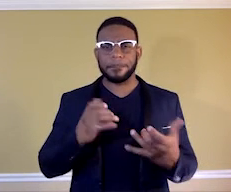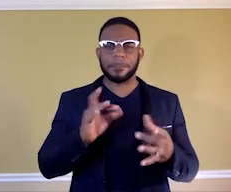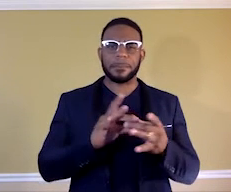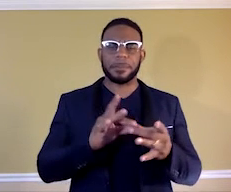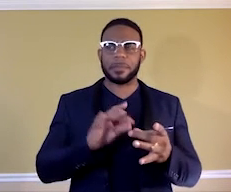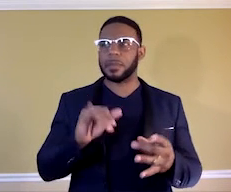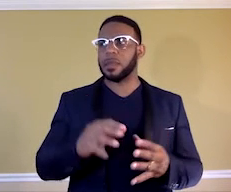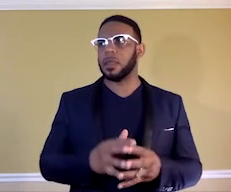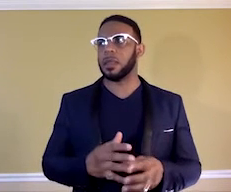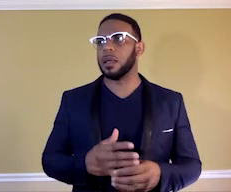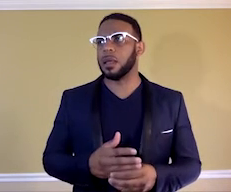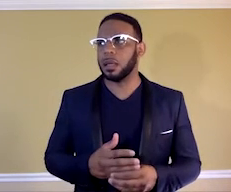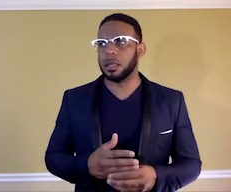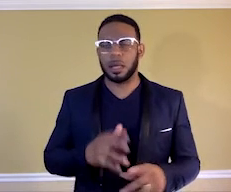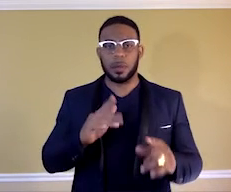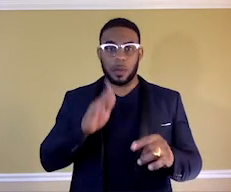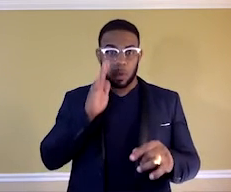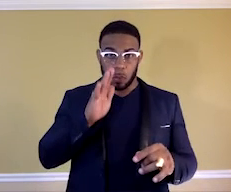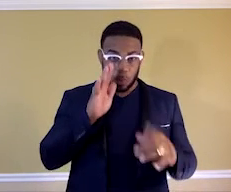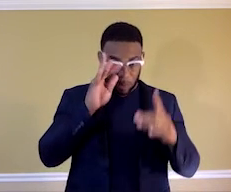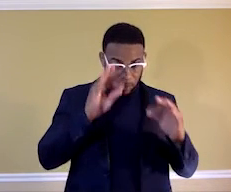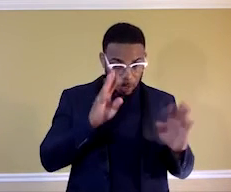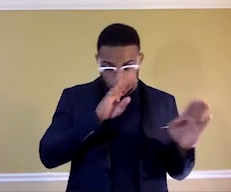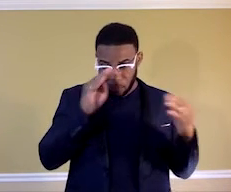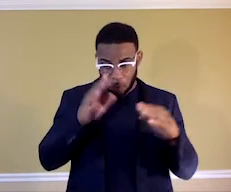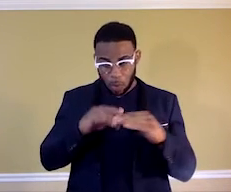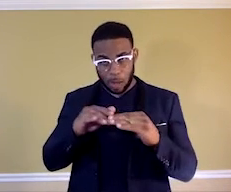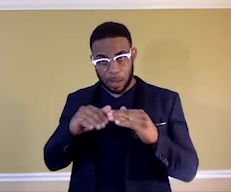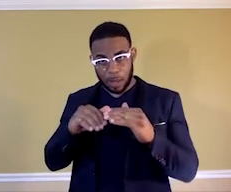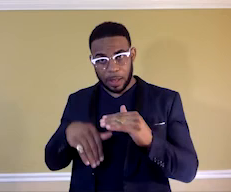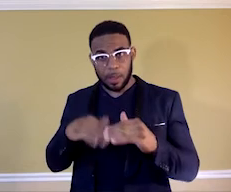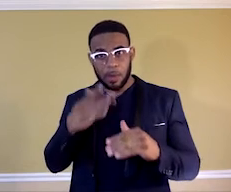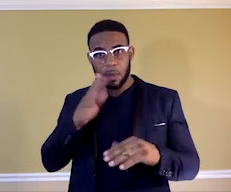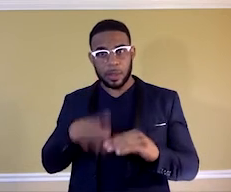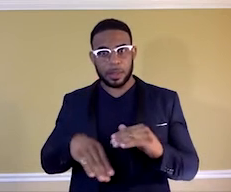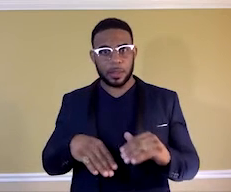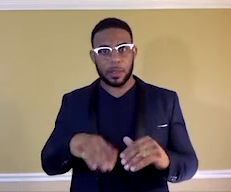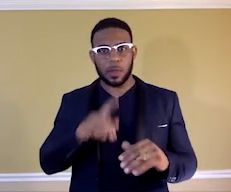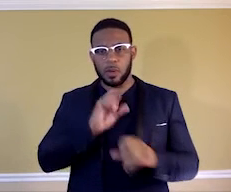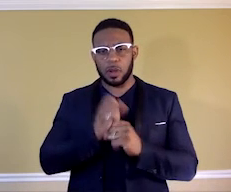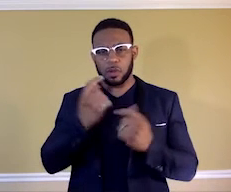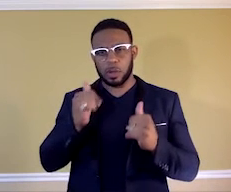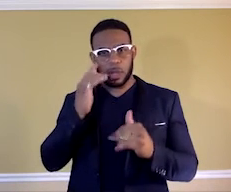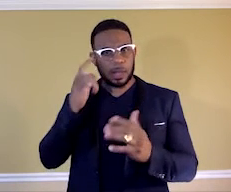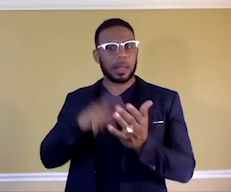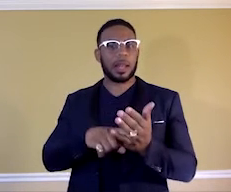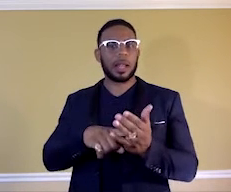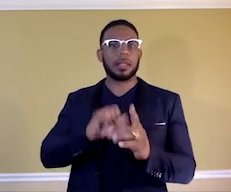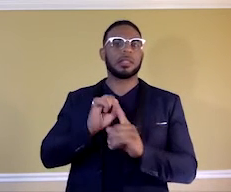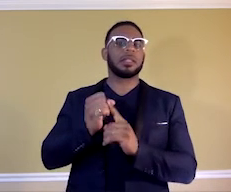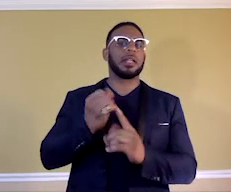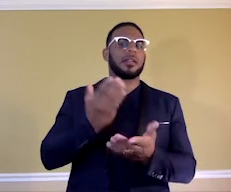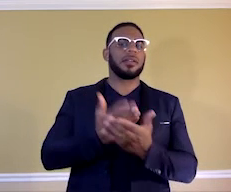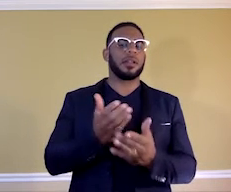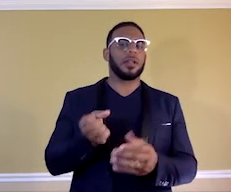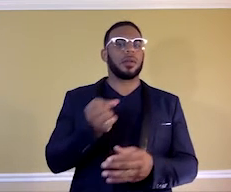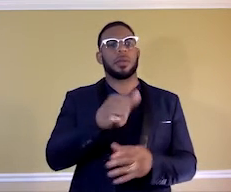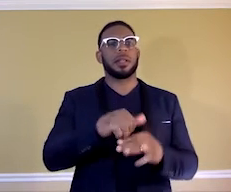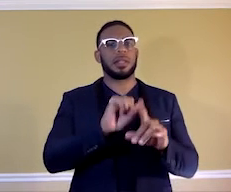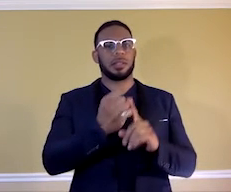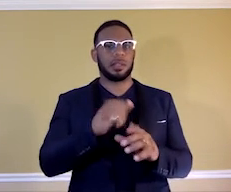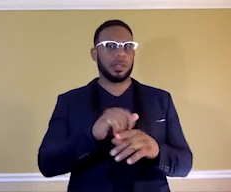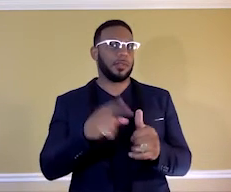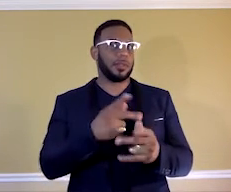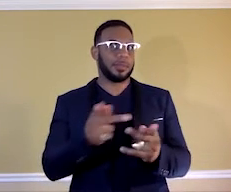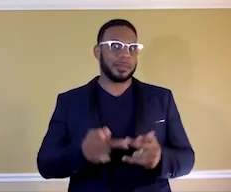say that people will choose to focus on this deficit rather than really try to acknowledge the societal factors that put us in these situations